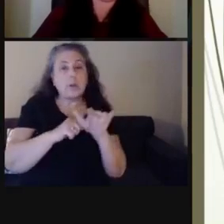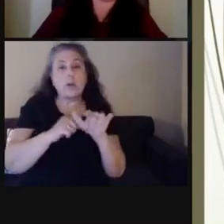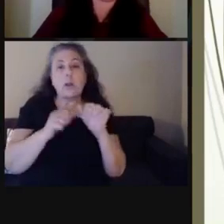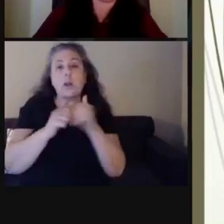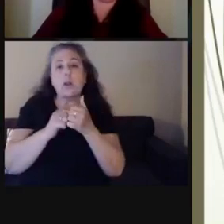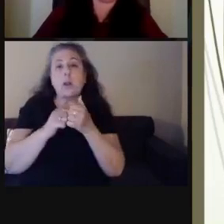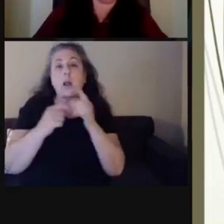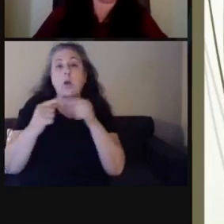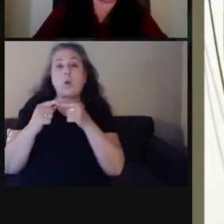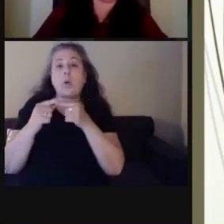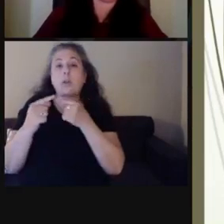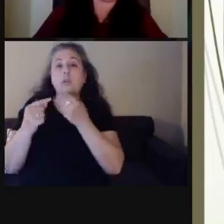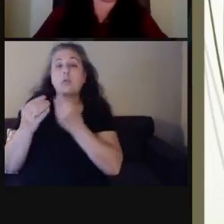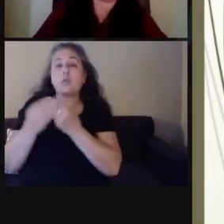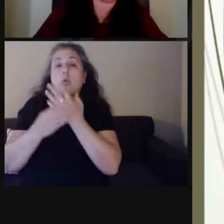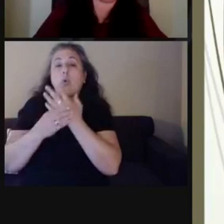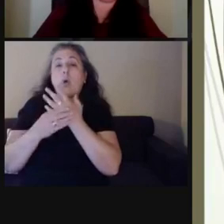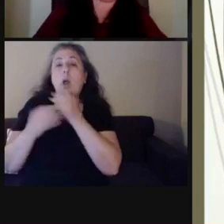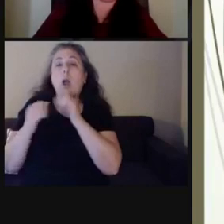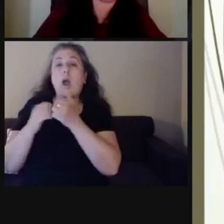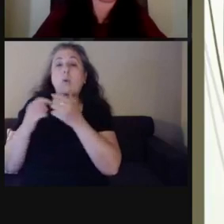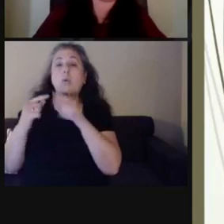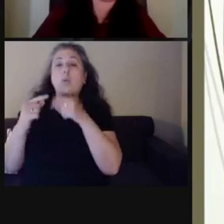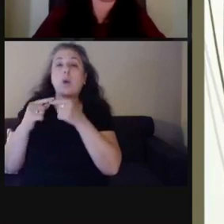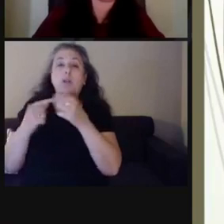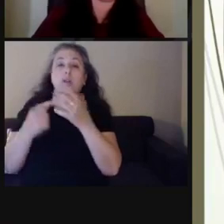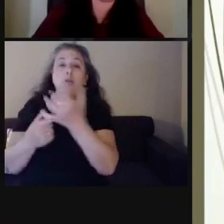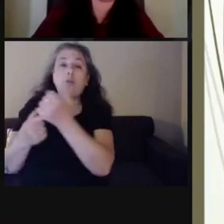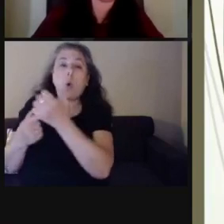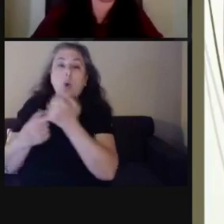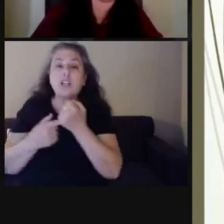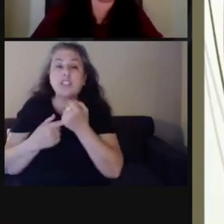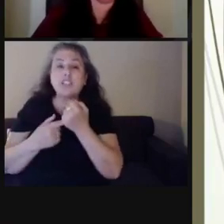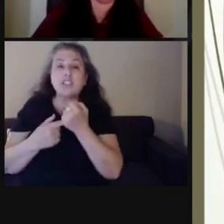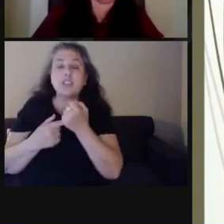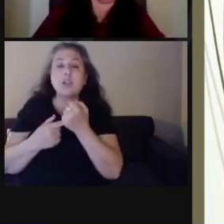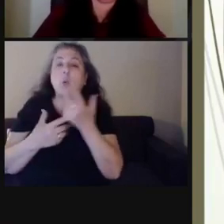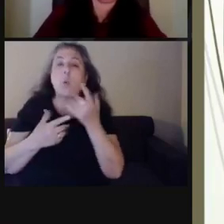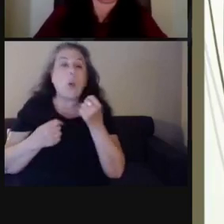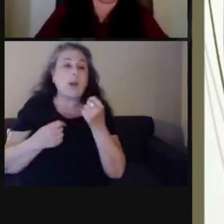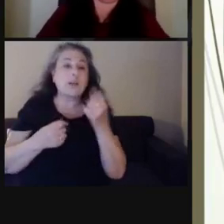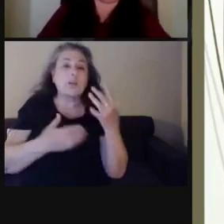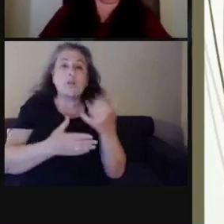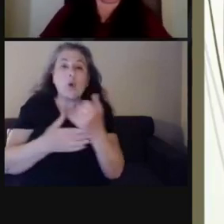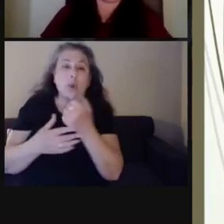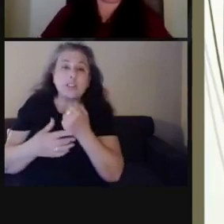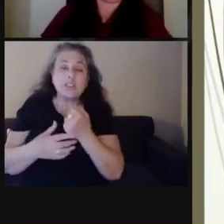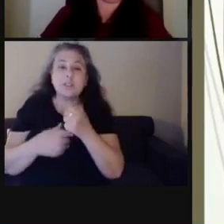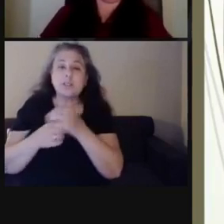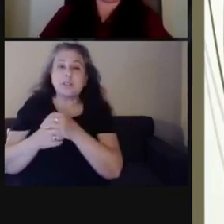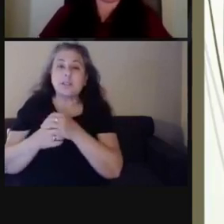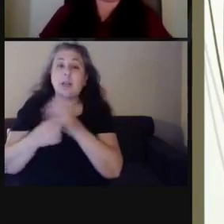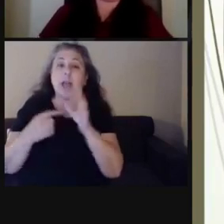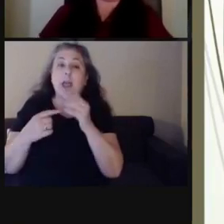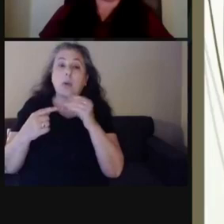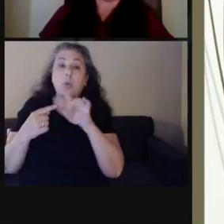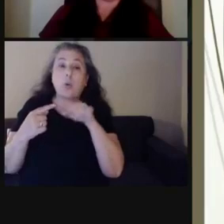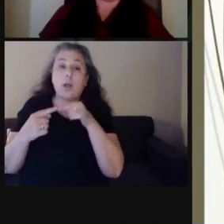and when to grow, how and when to forage, what to forage, and when.